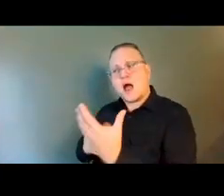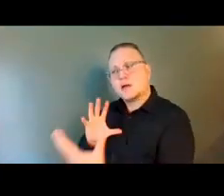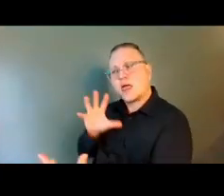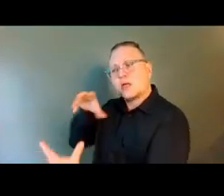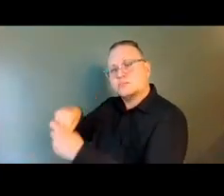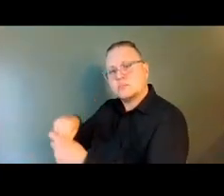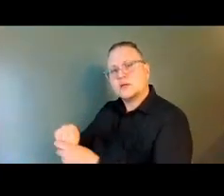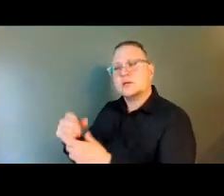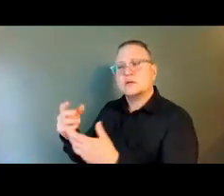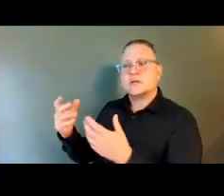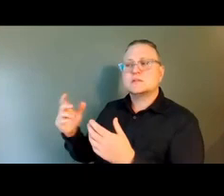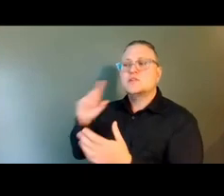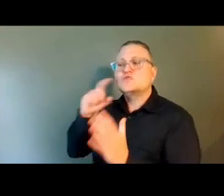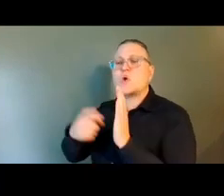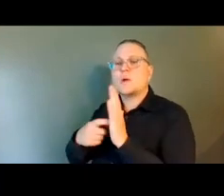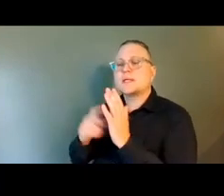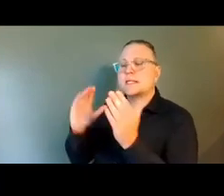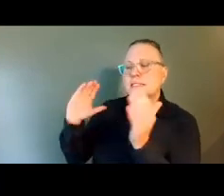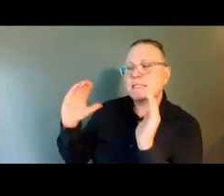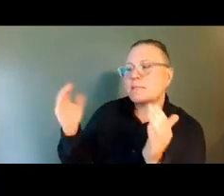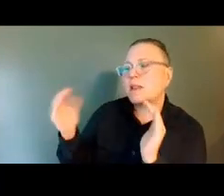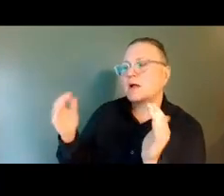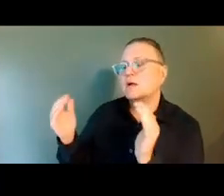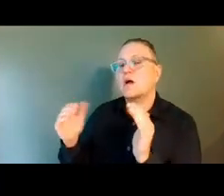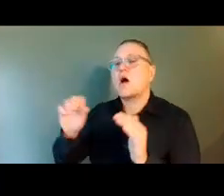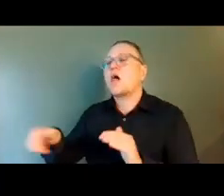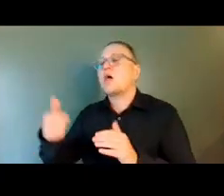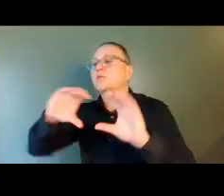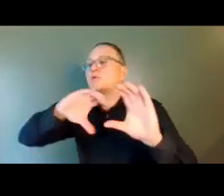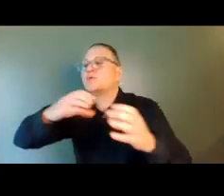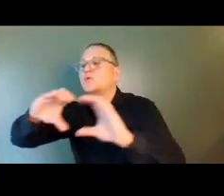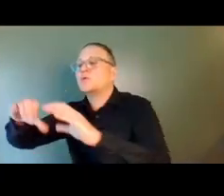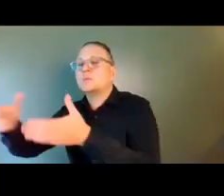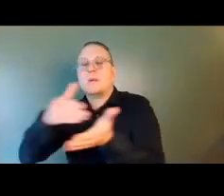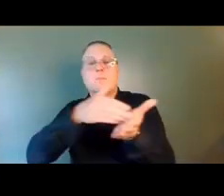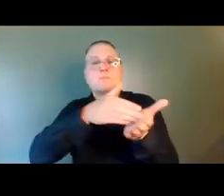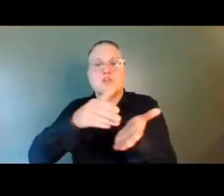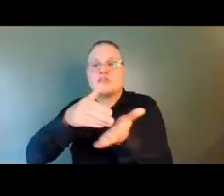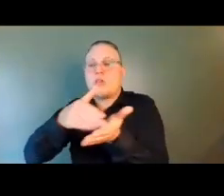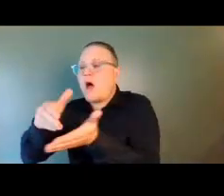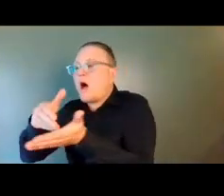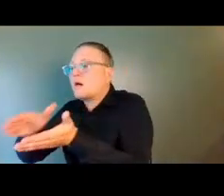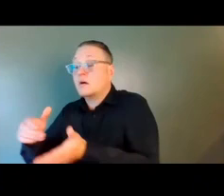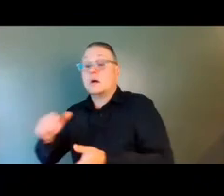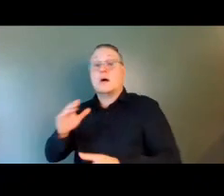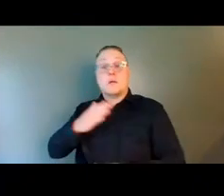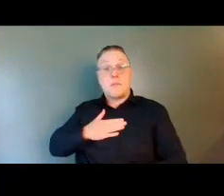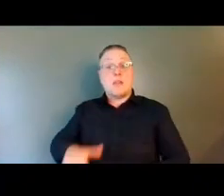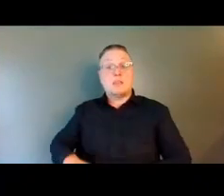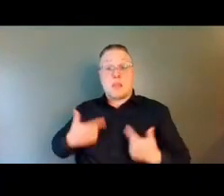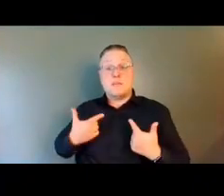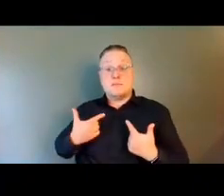that we have with other groups with other marginalized identities? And I have worked on that all my life and want to continue to do